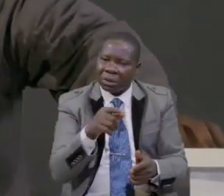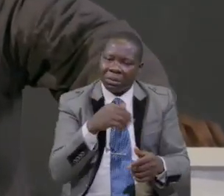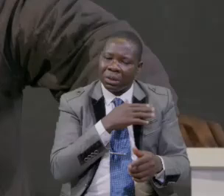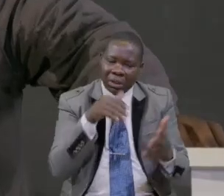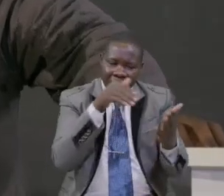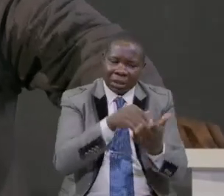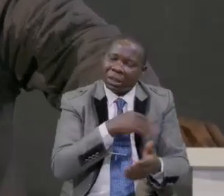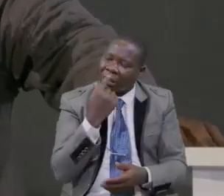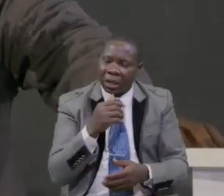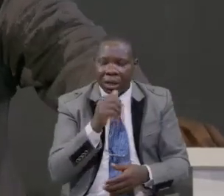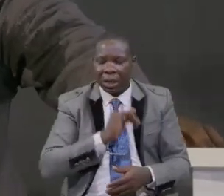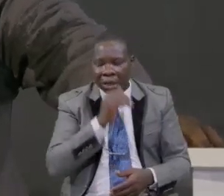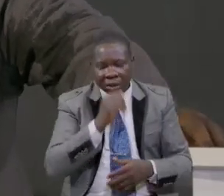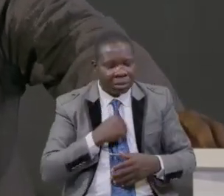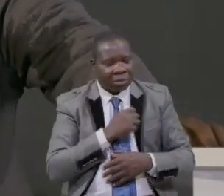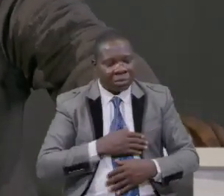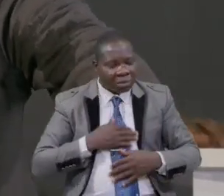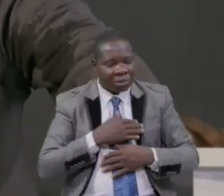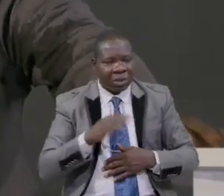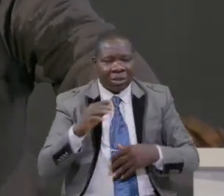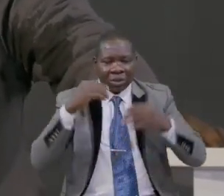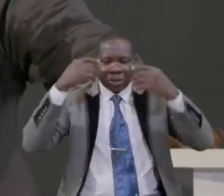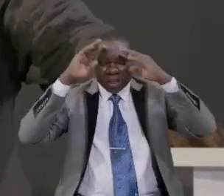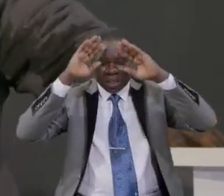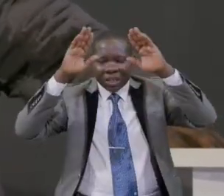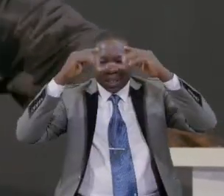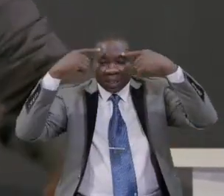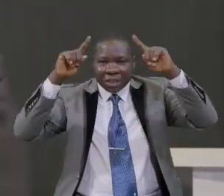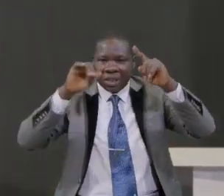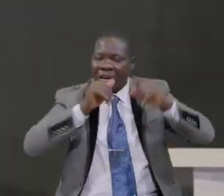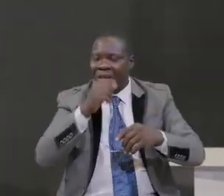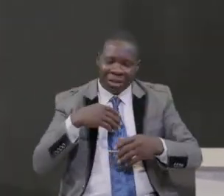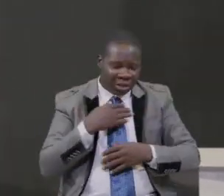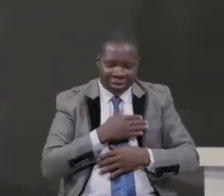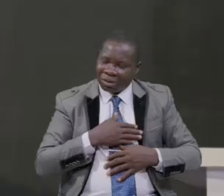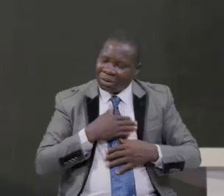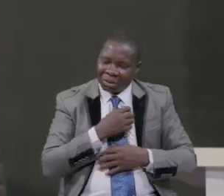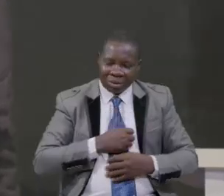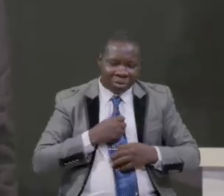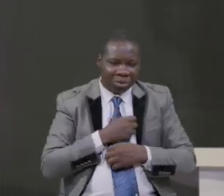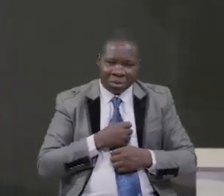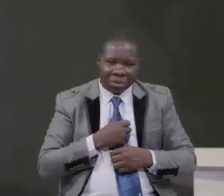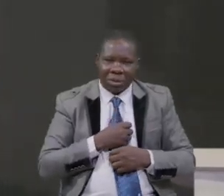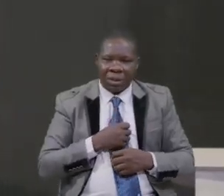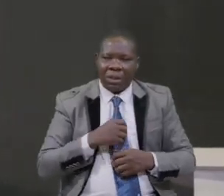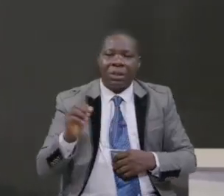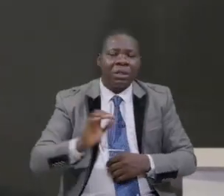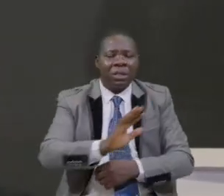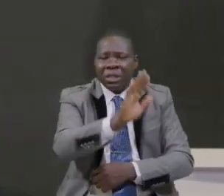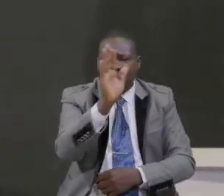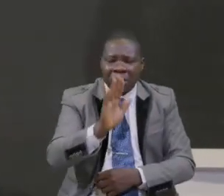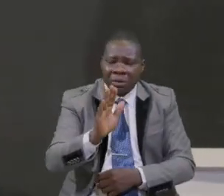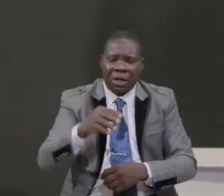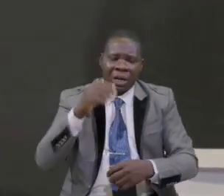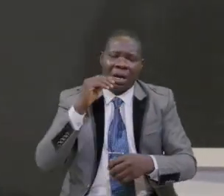sorry that I sent to you like that. Never apologize for a message coming